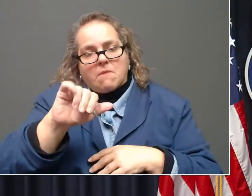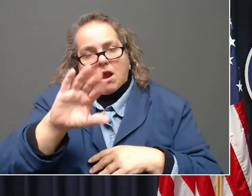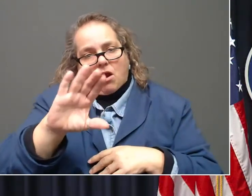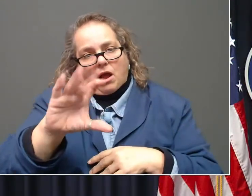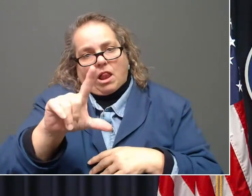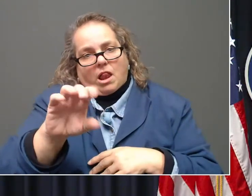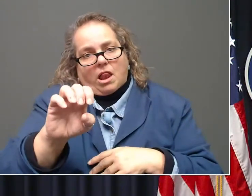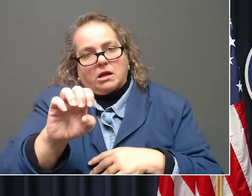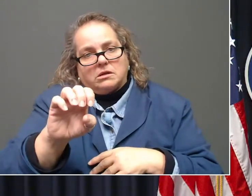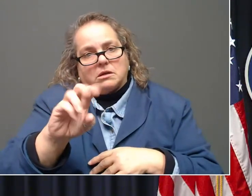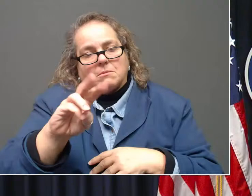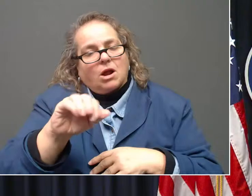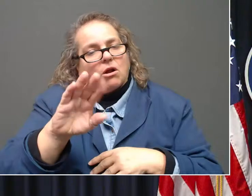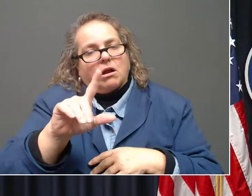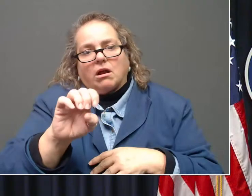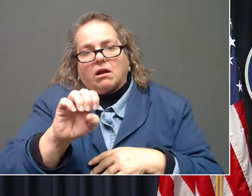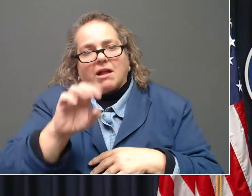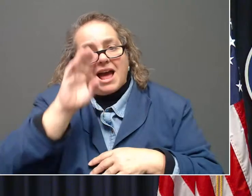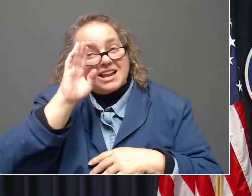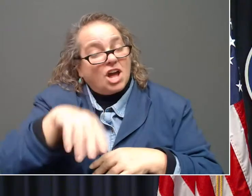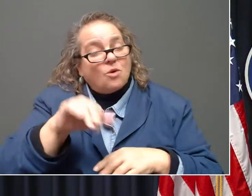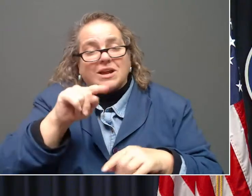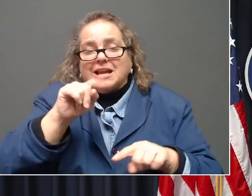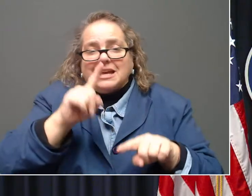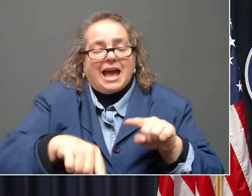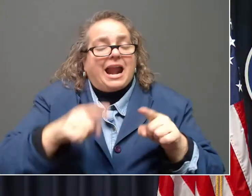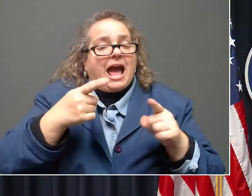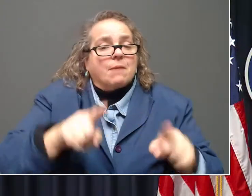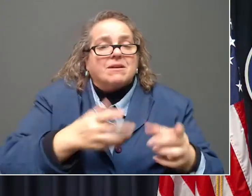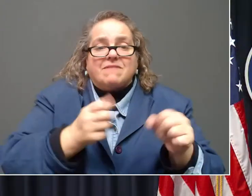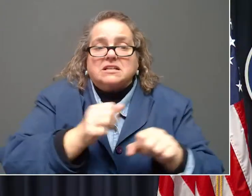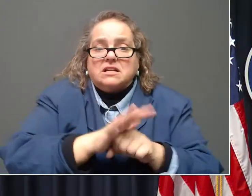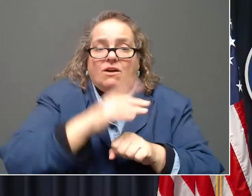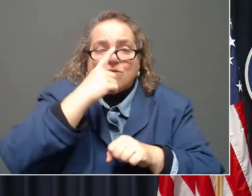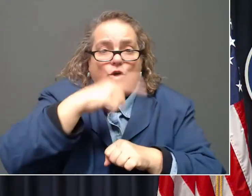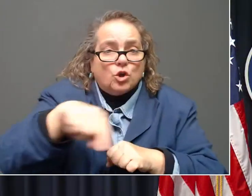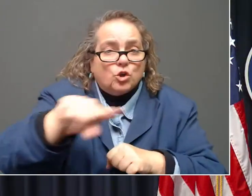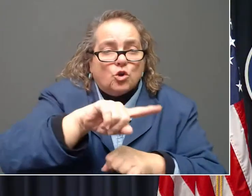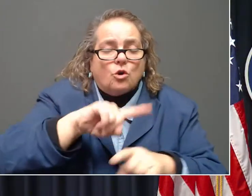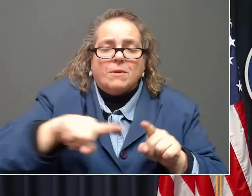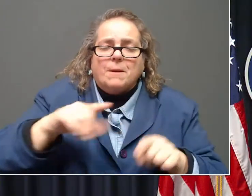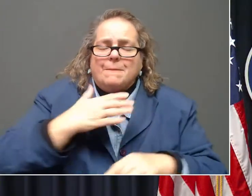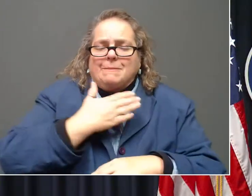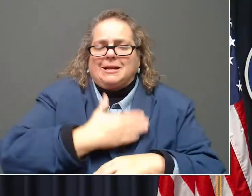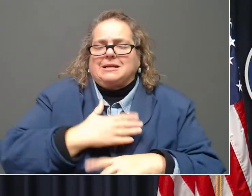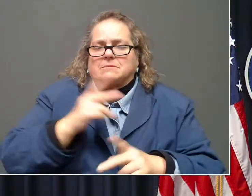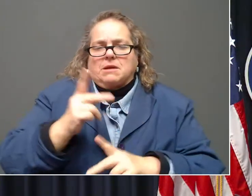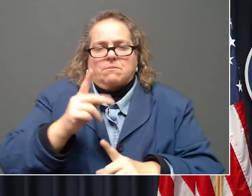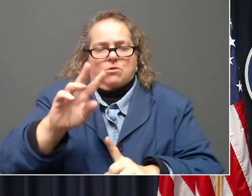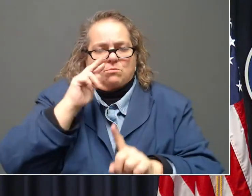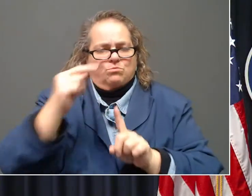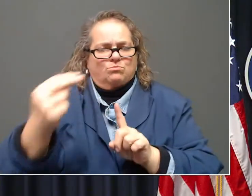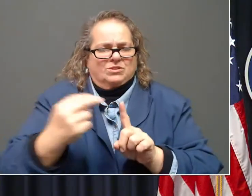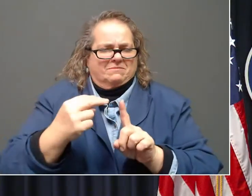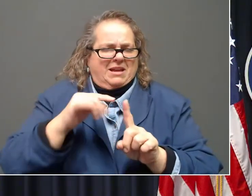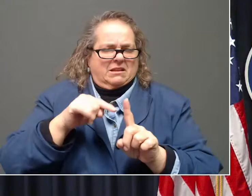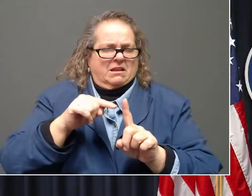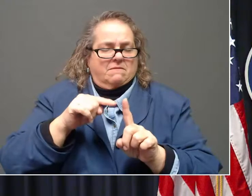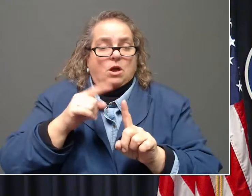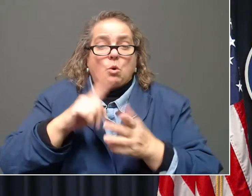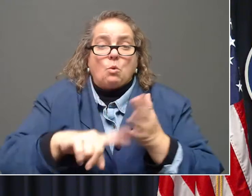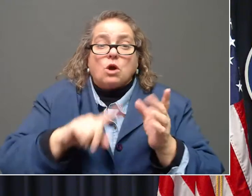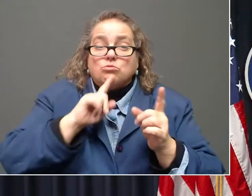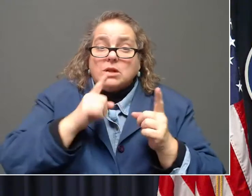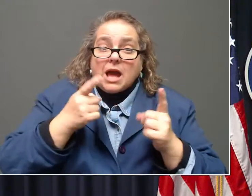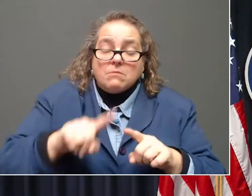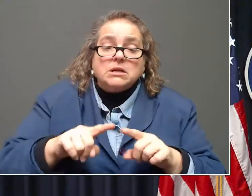think it'll show that. When you think that we are not yet at 11 months after the governor and I stood here and announced to you